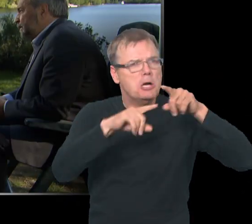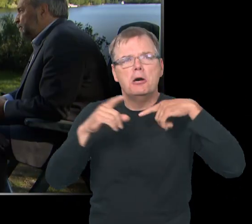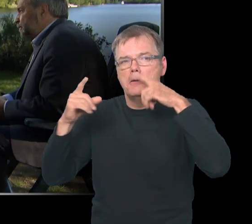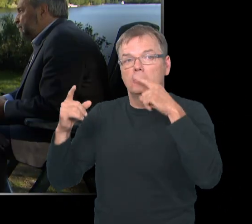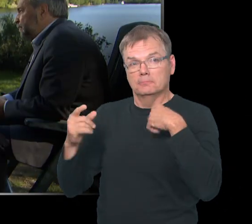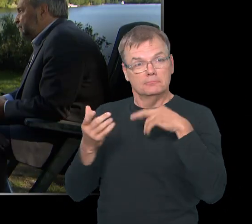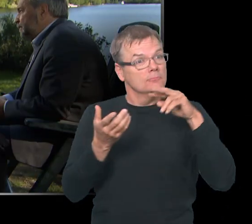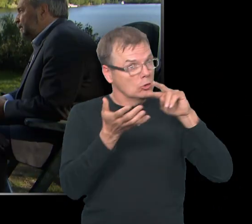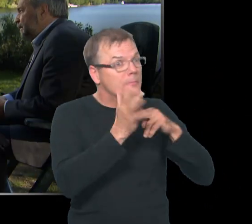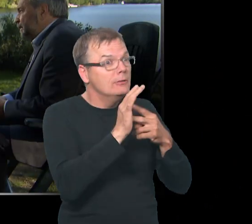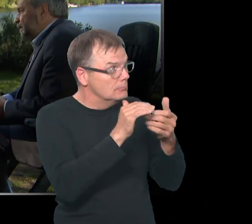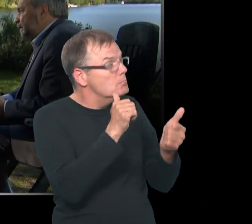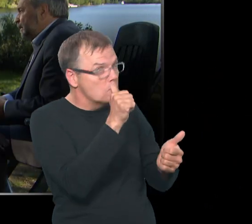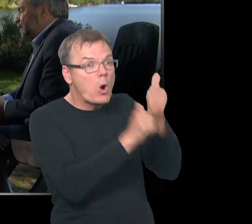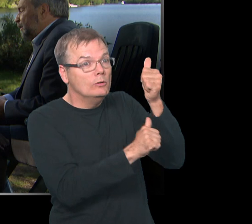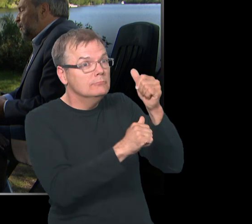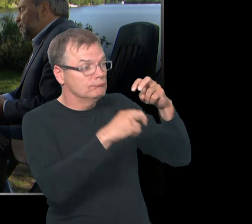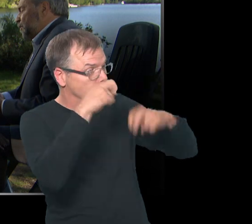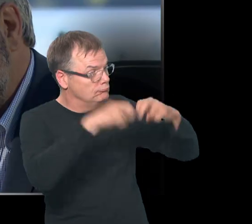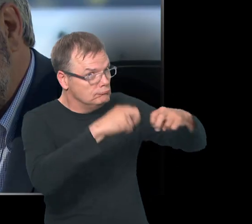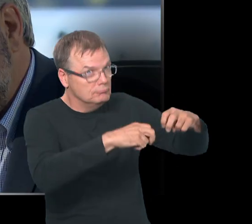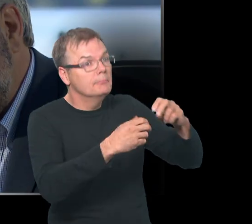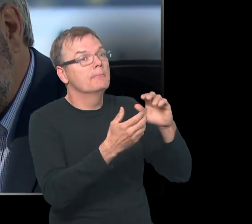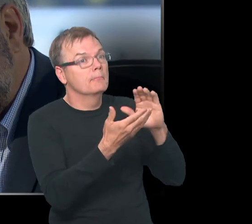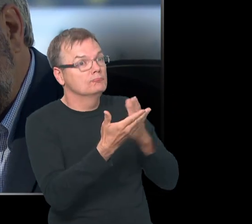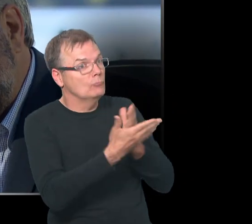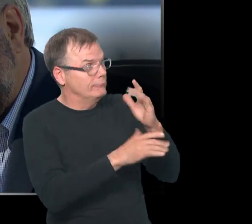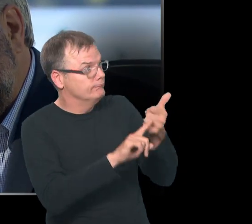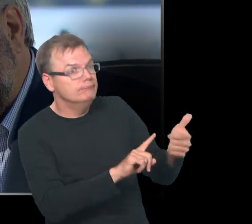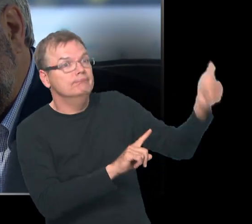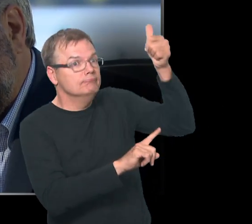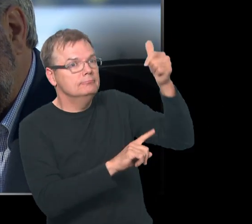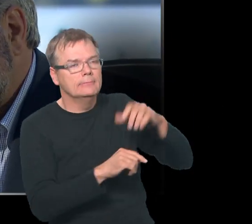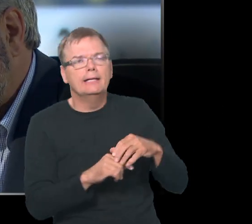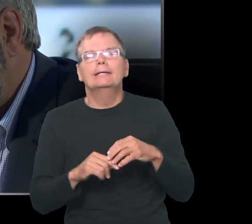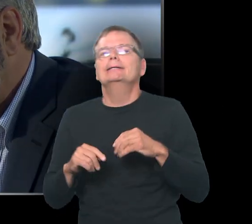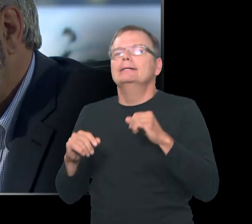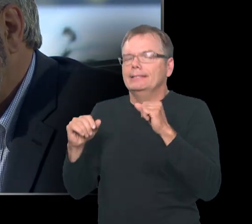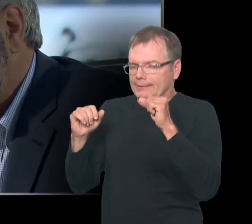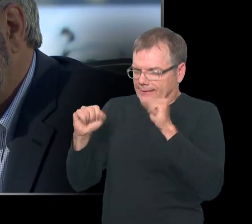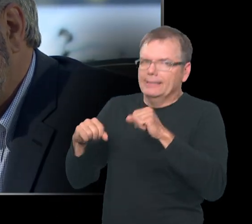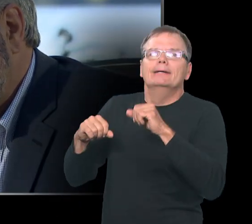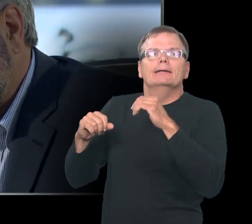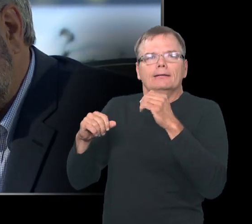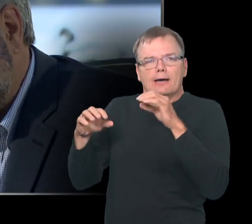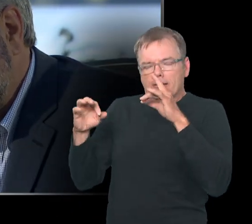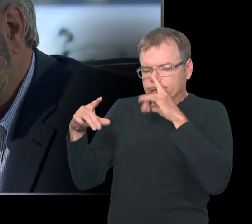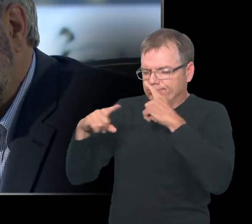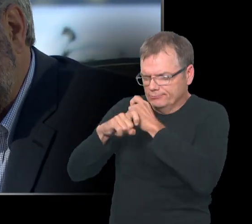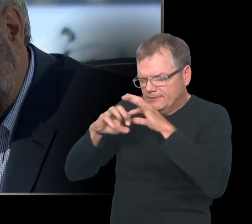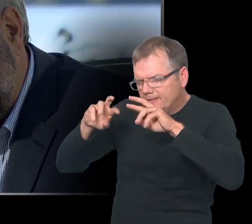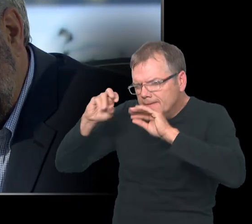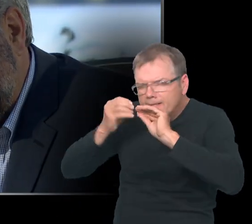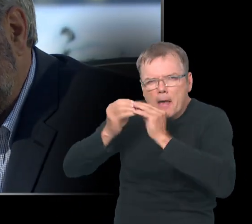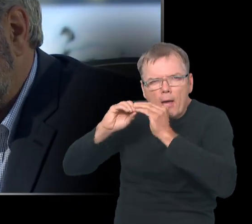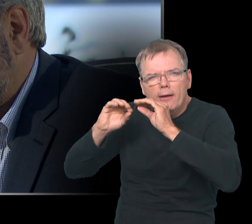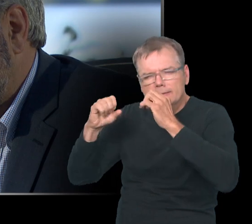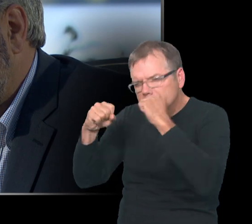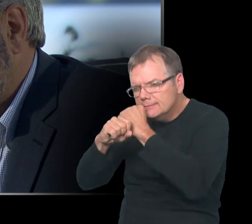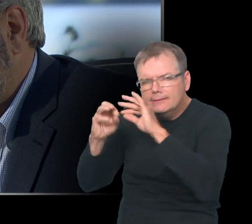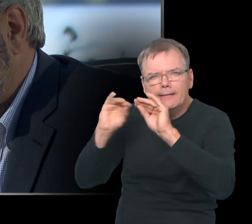whoever has the most number of seats should have the right to govern. It's a complex constitutional convention, as you